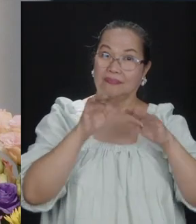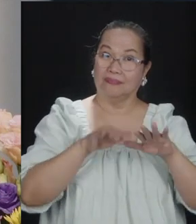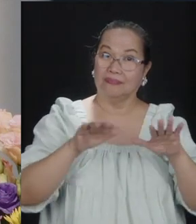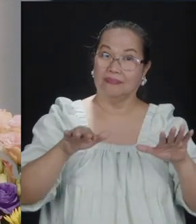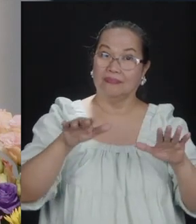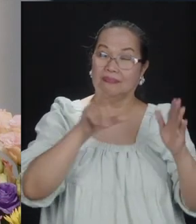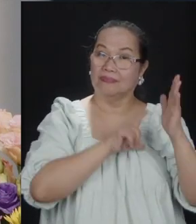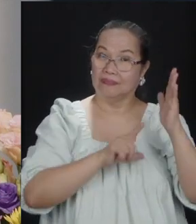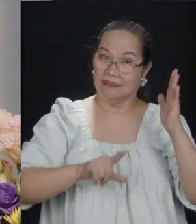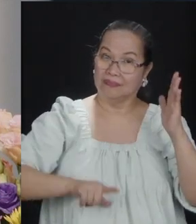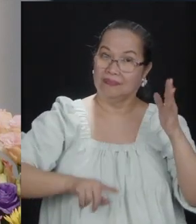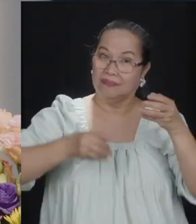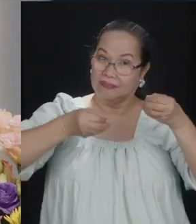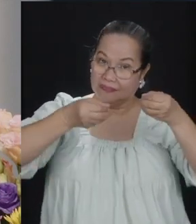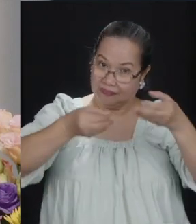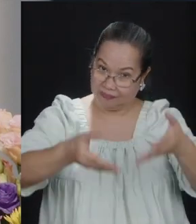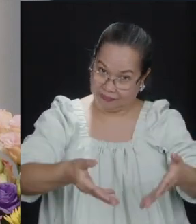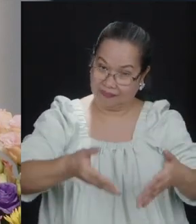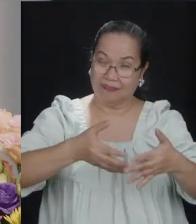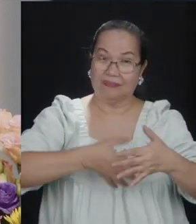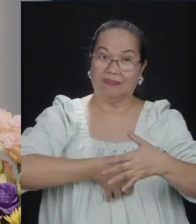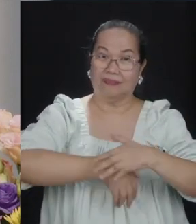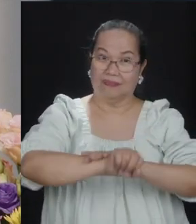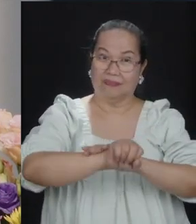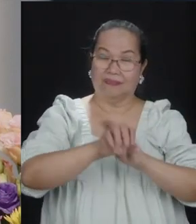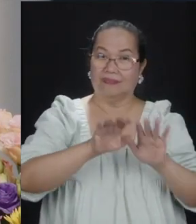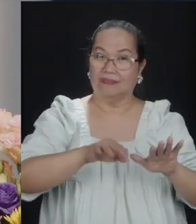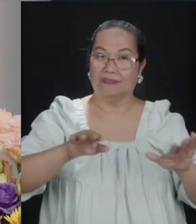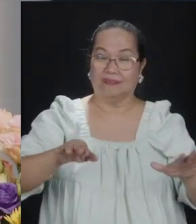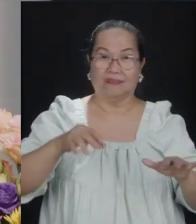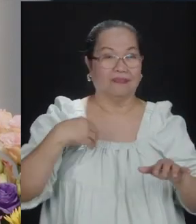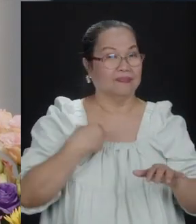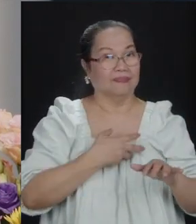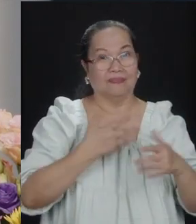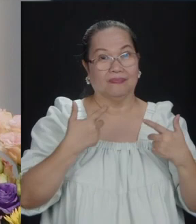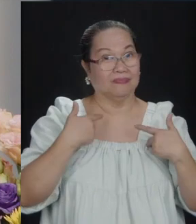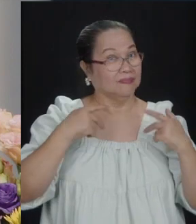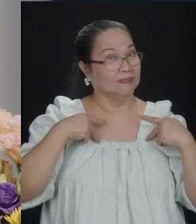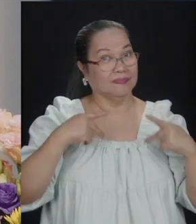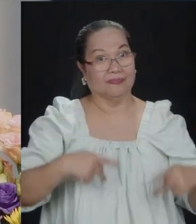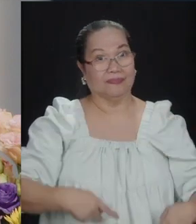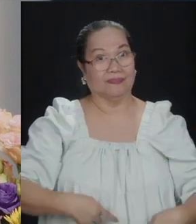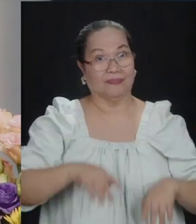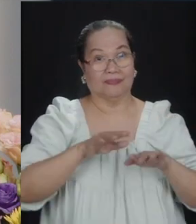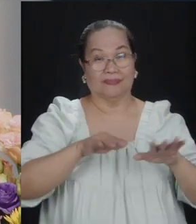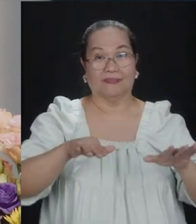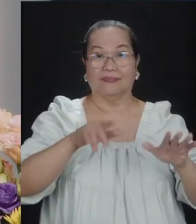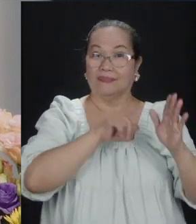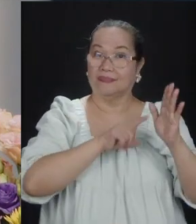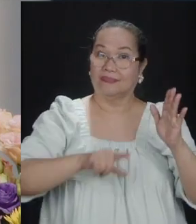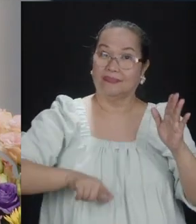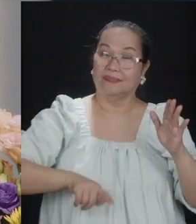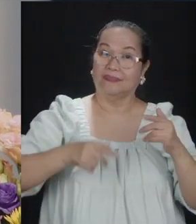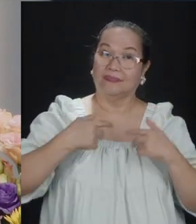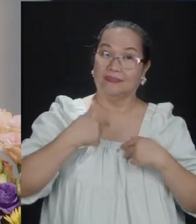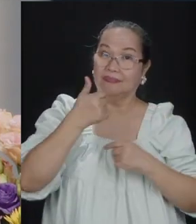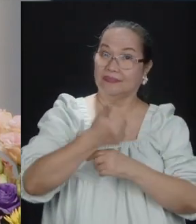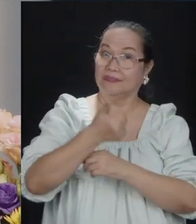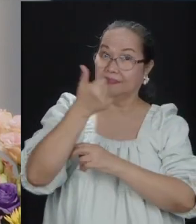the Lord allowed us to have children. We do not have physical children because the Lord has